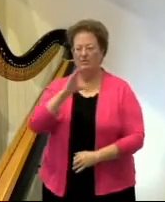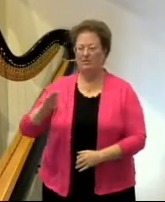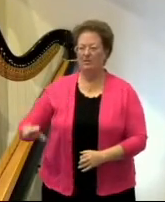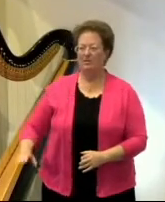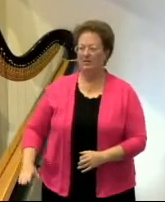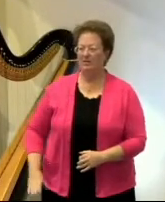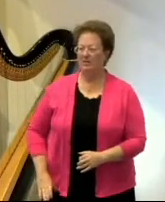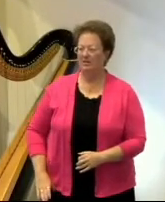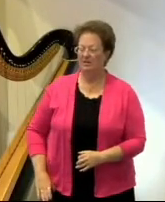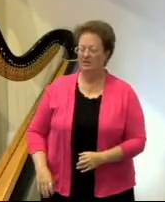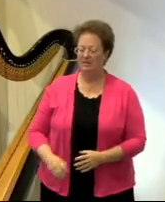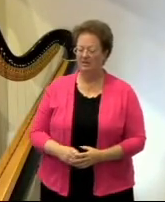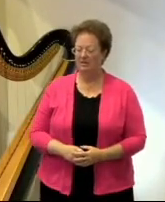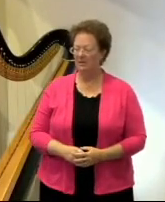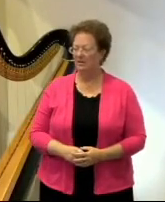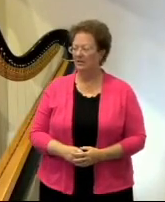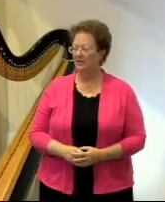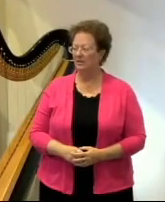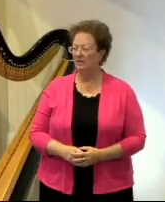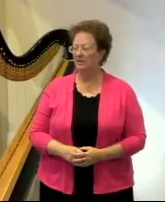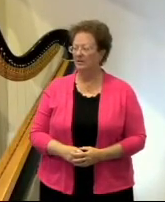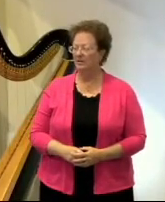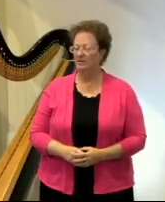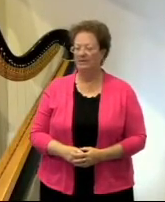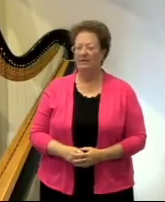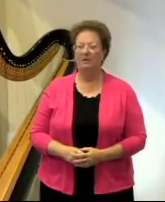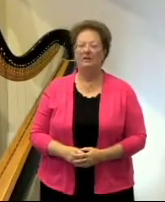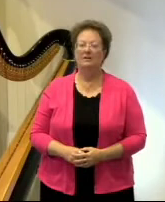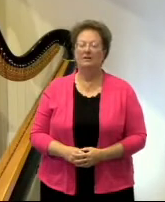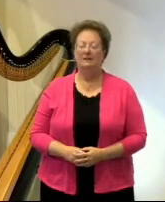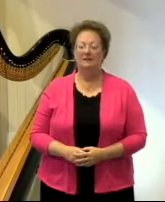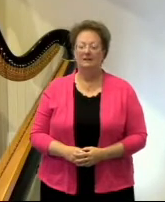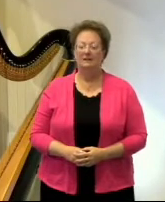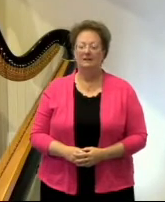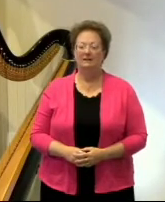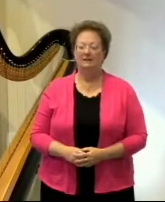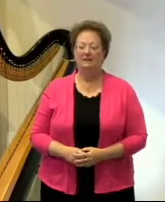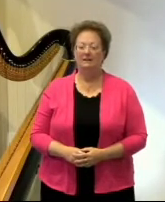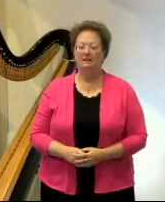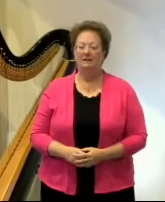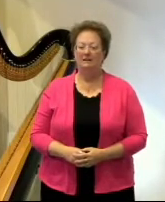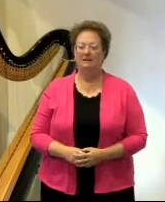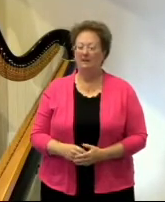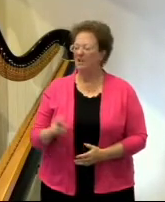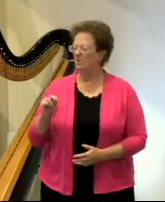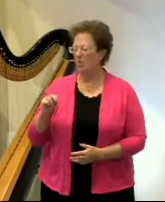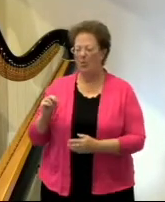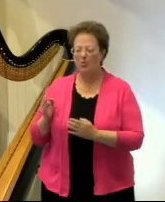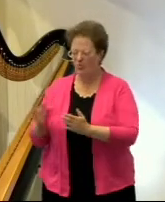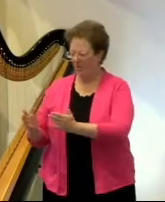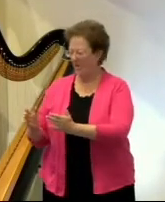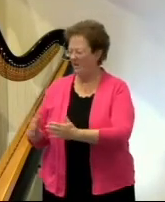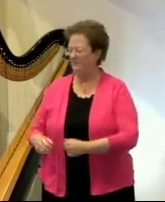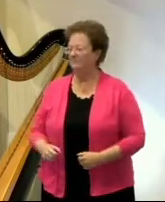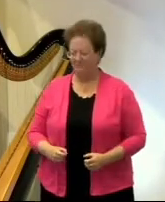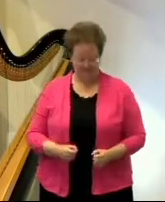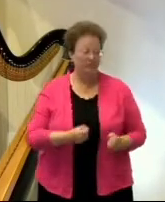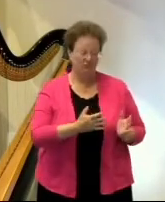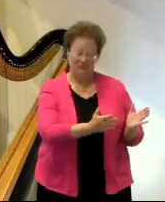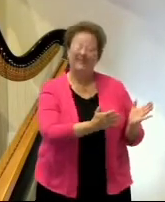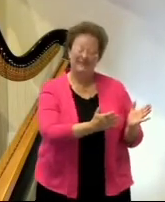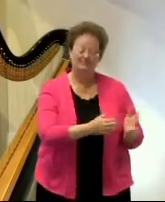which, by the way, is called the way in our text. No way. Way.